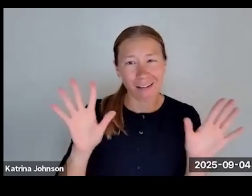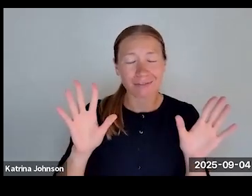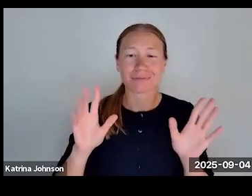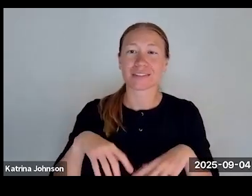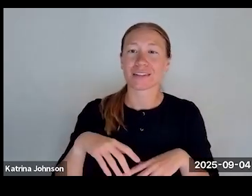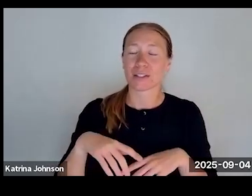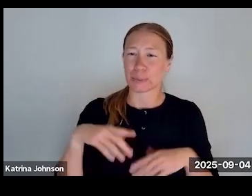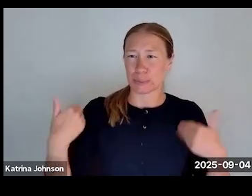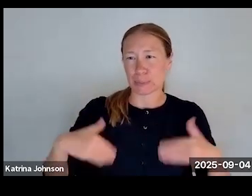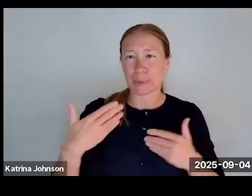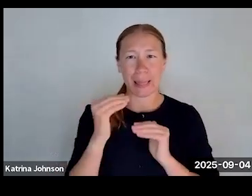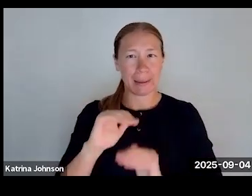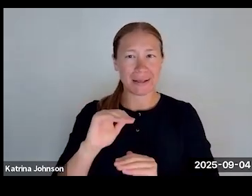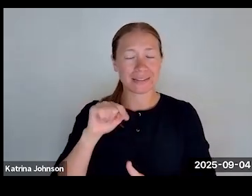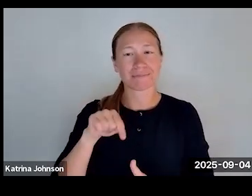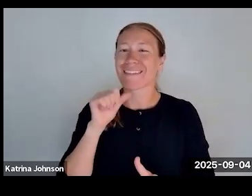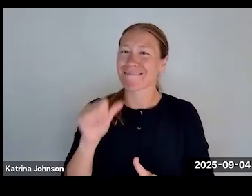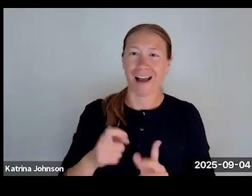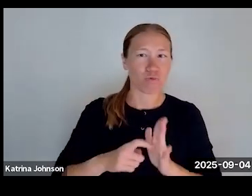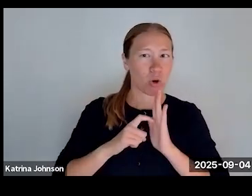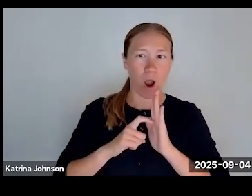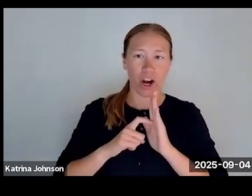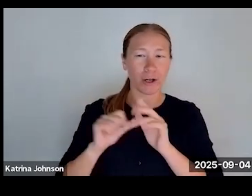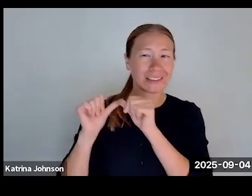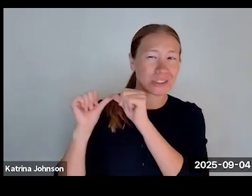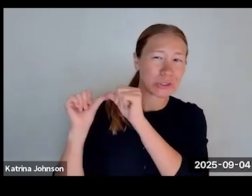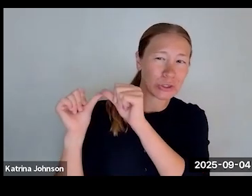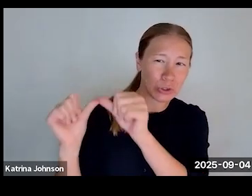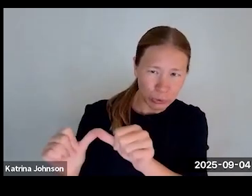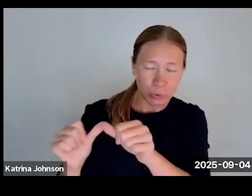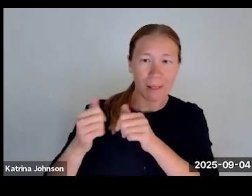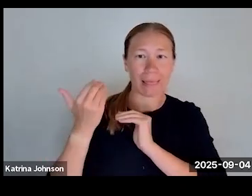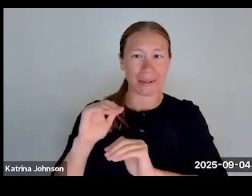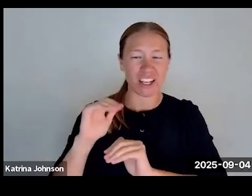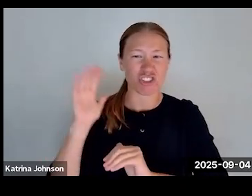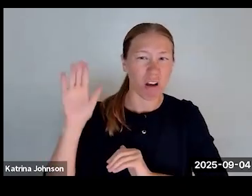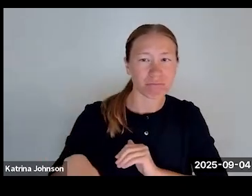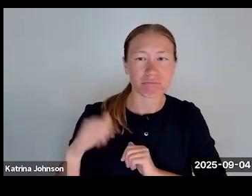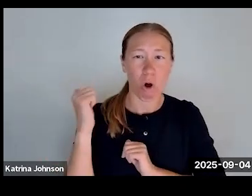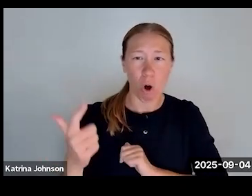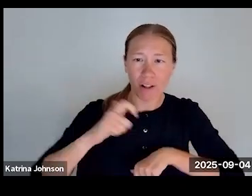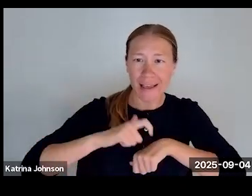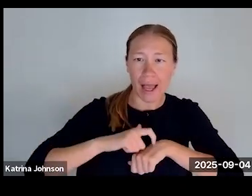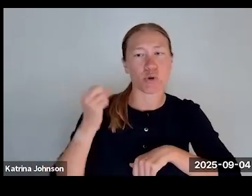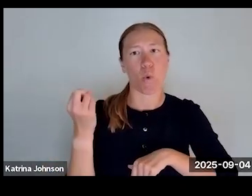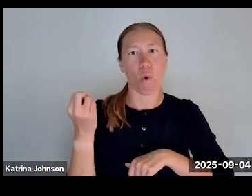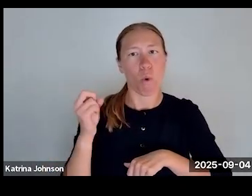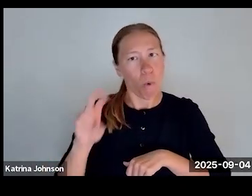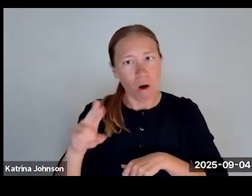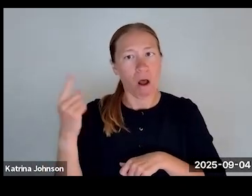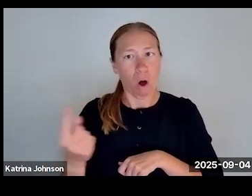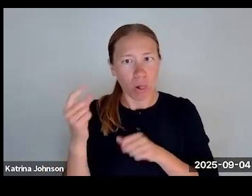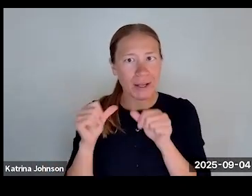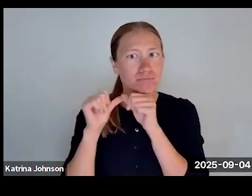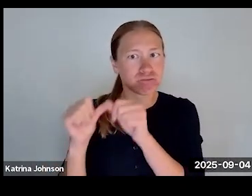substantial limitation doesn't have to be substantially limiting at all times or always be active. Instead,